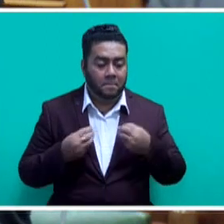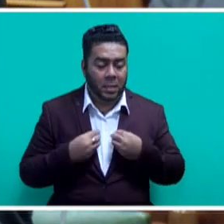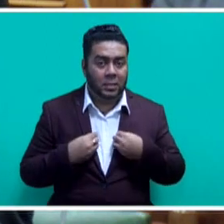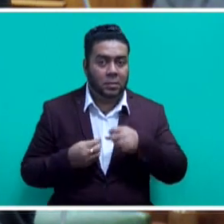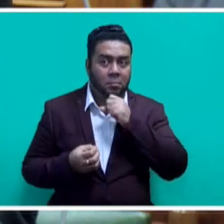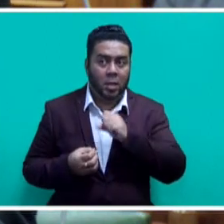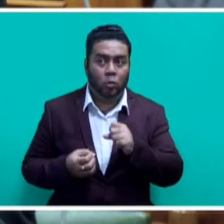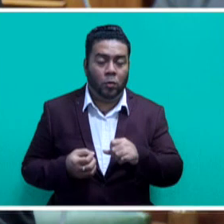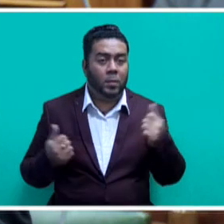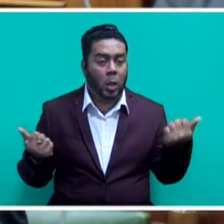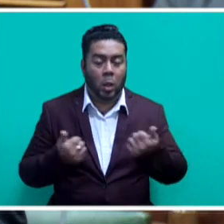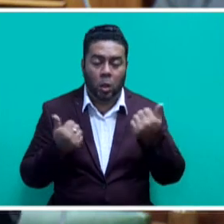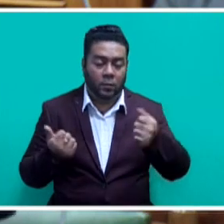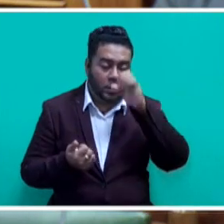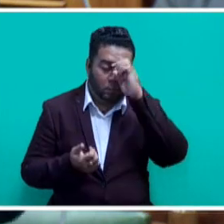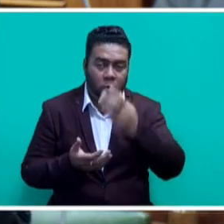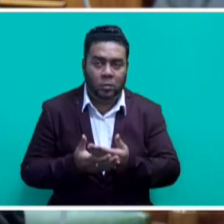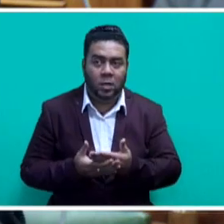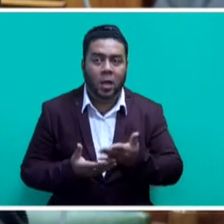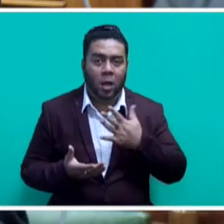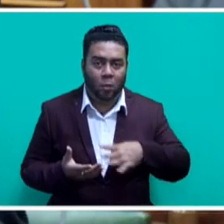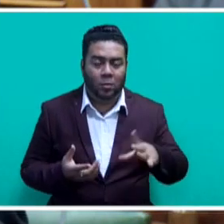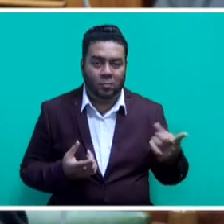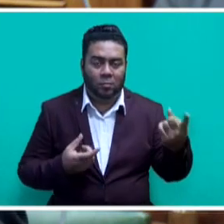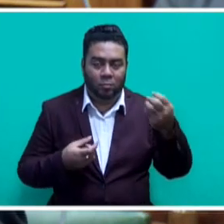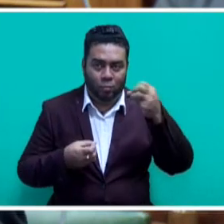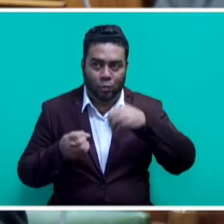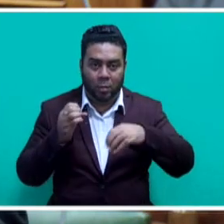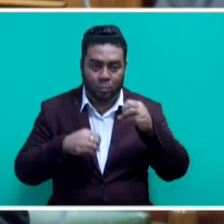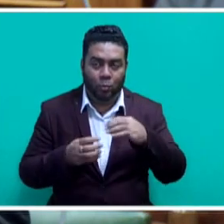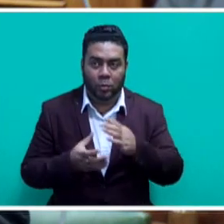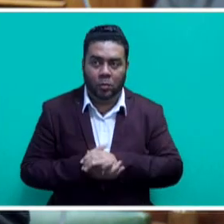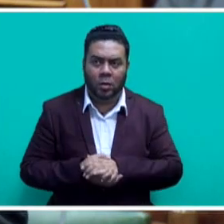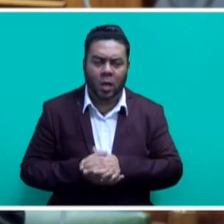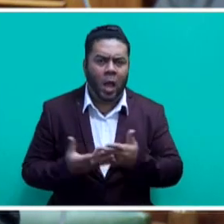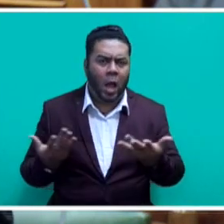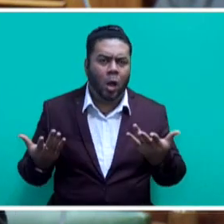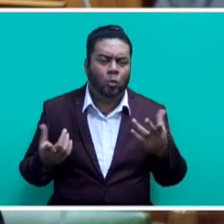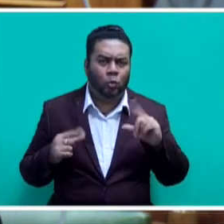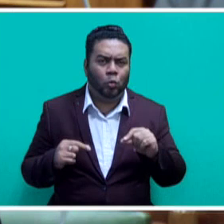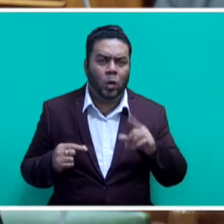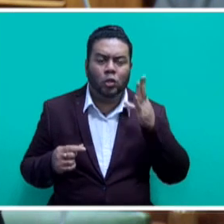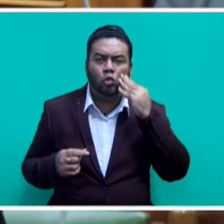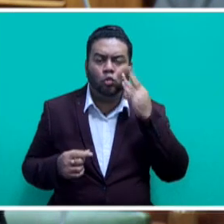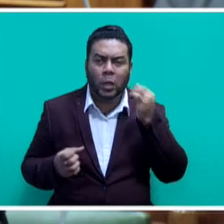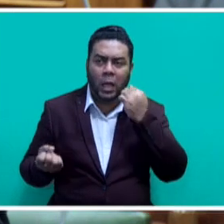businessman who has got a lot of experience. I wanted him to put an input with me, how to go about in the sugar industry.